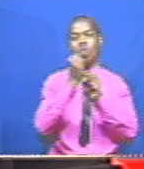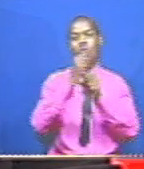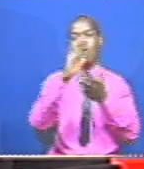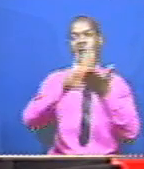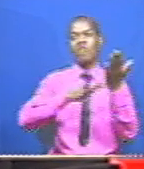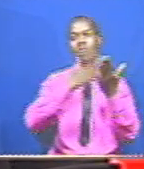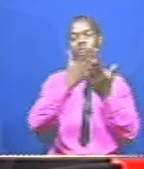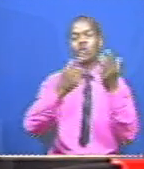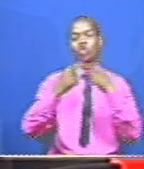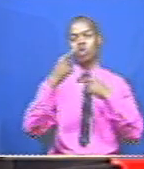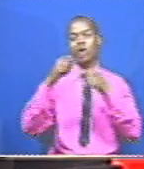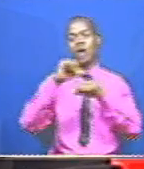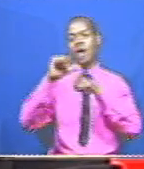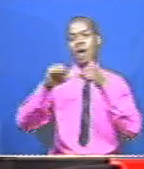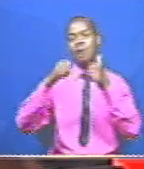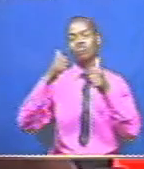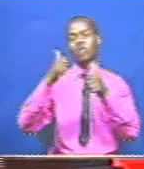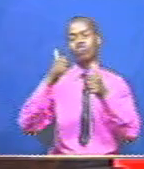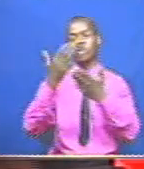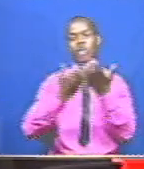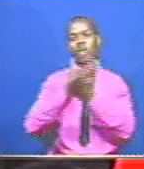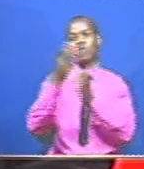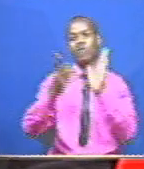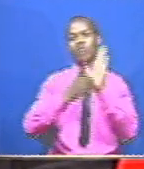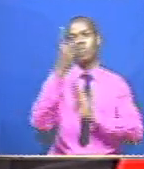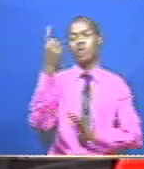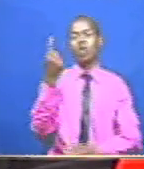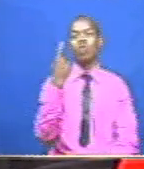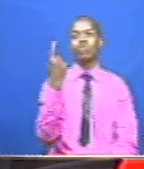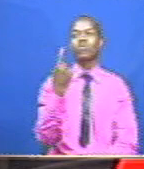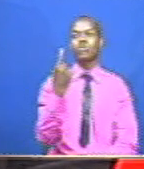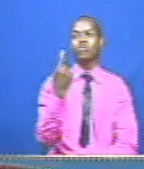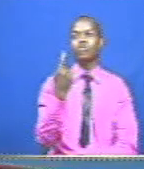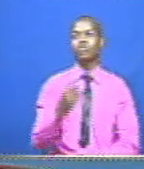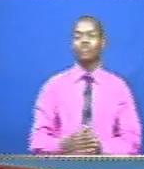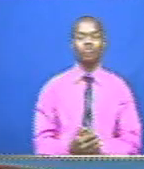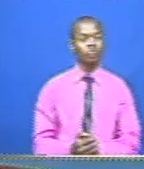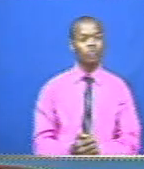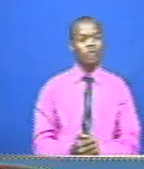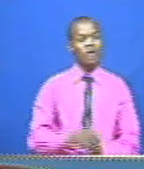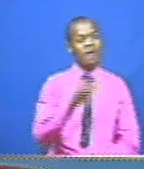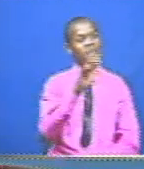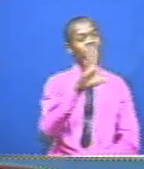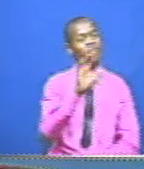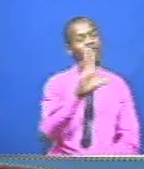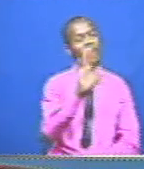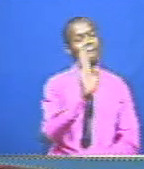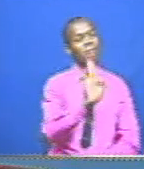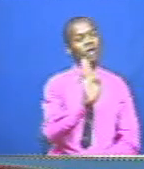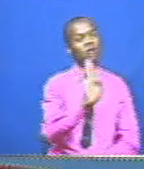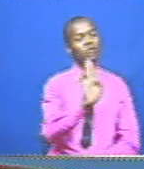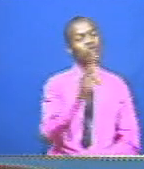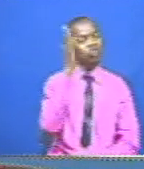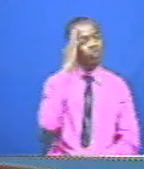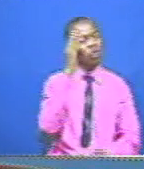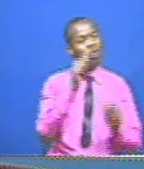economic development for the counties with the regional economic blocks. Let's go back to the figures. 55 billion. We know very well